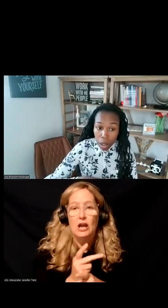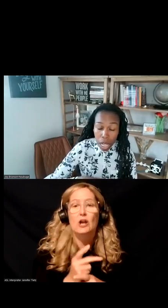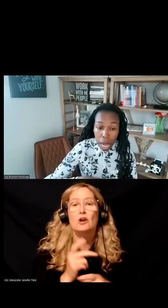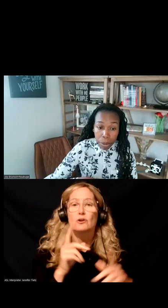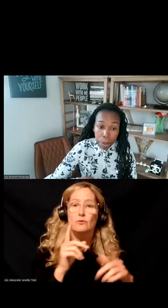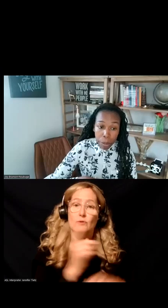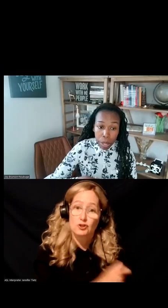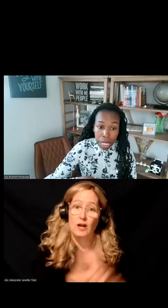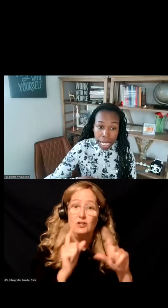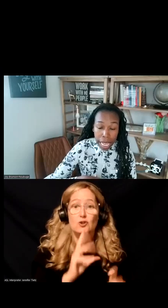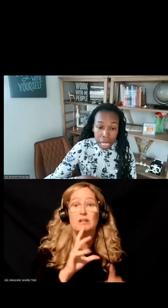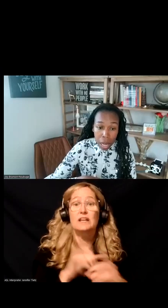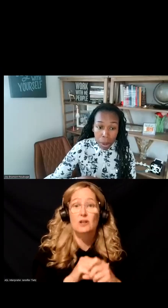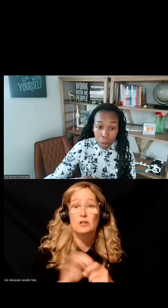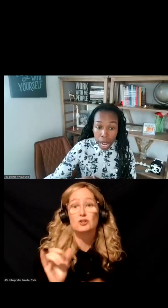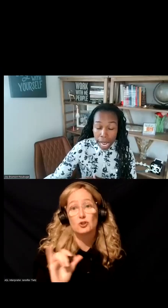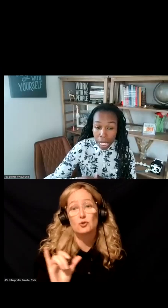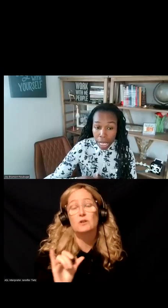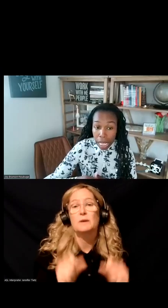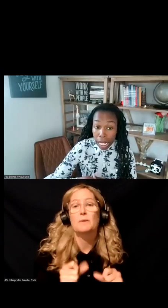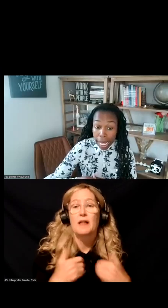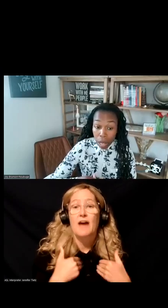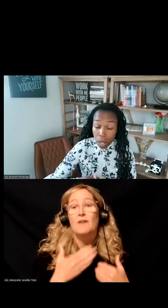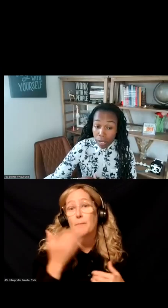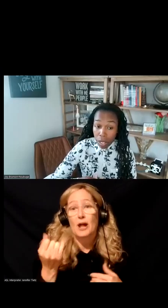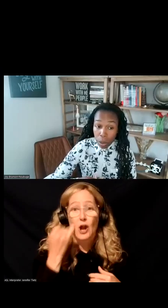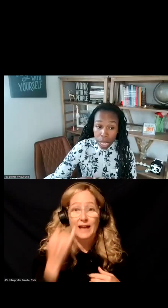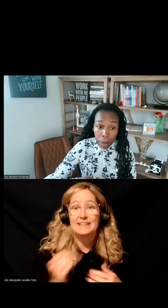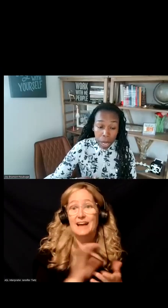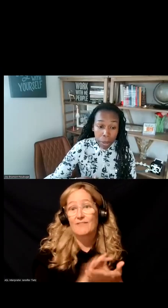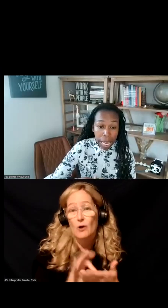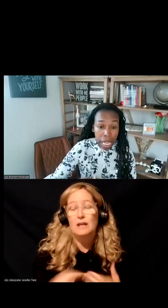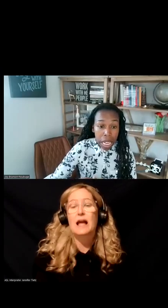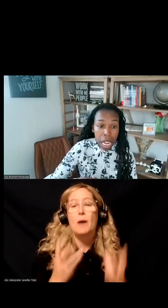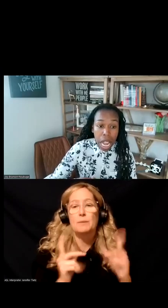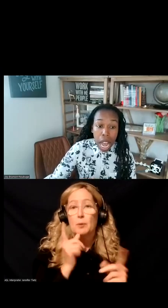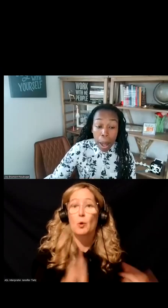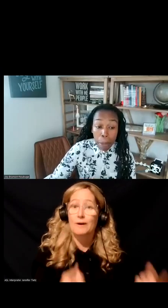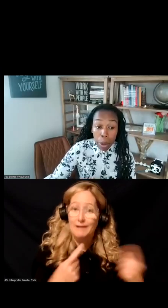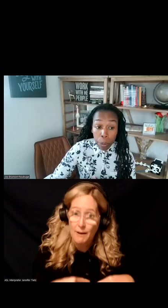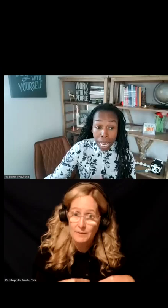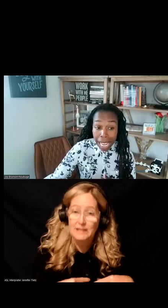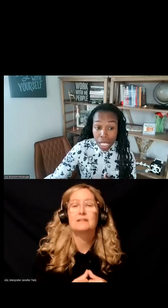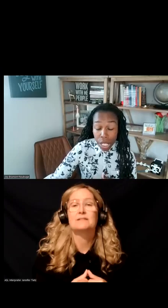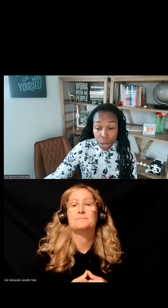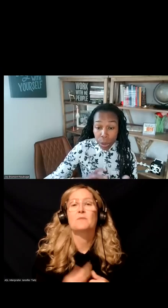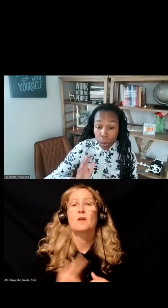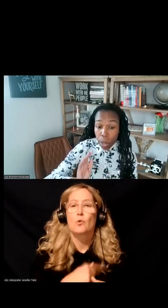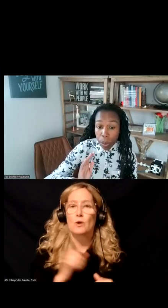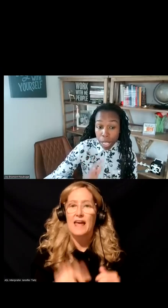as well, to be able to get a more accurate count of individuals that were coming in. We